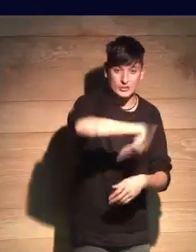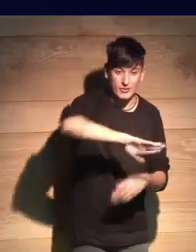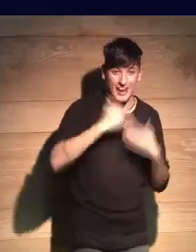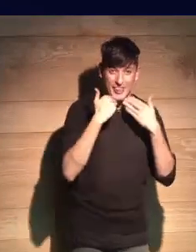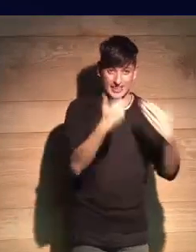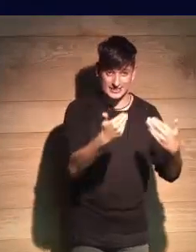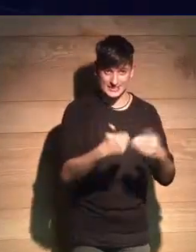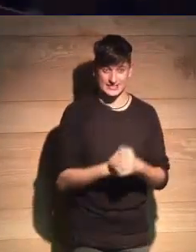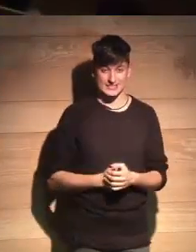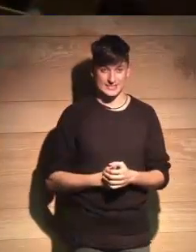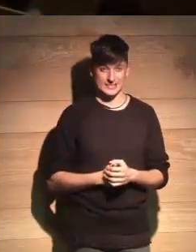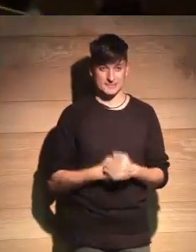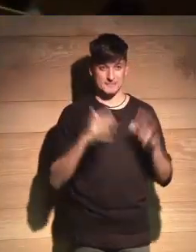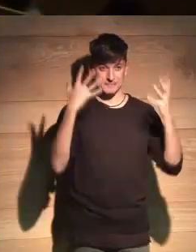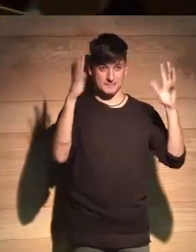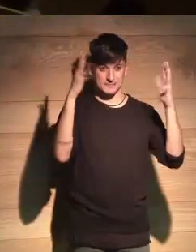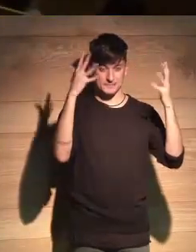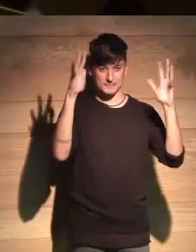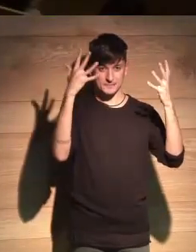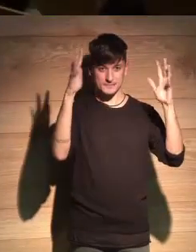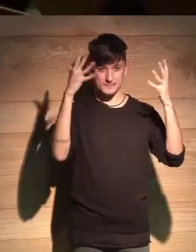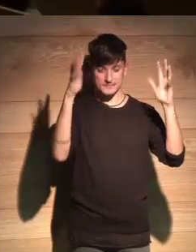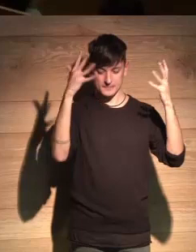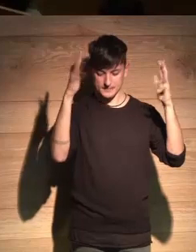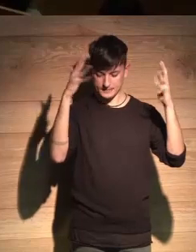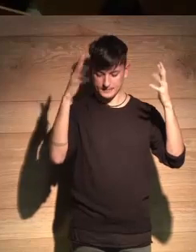to all of us, both men and women.